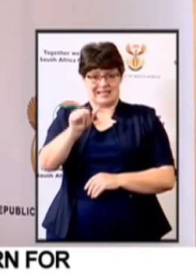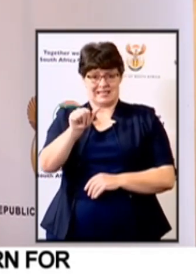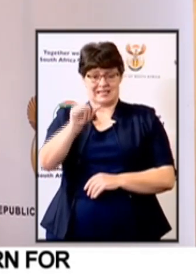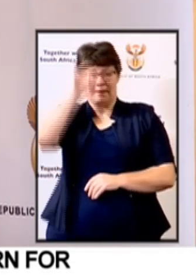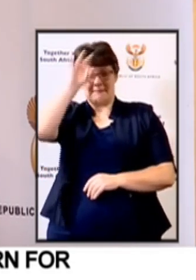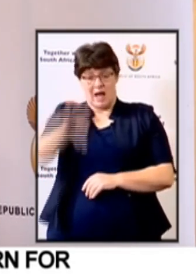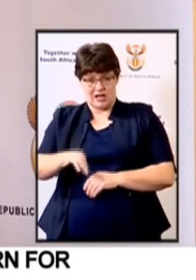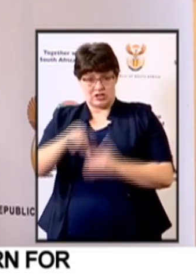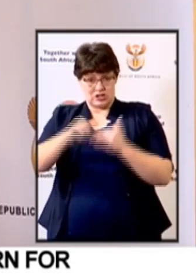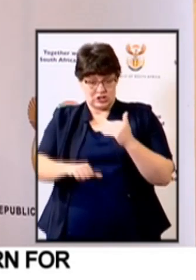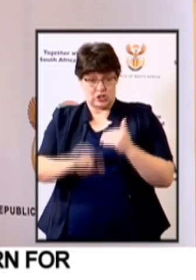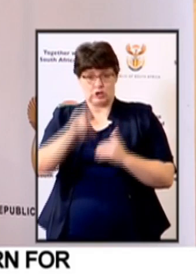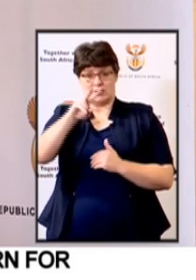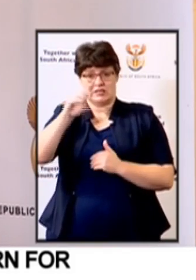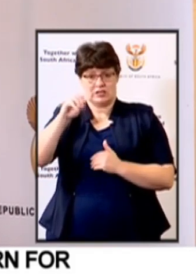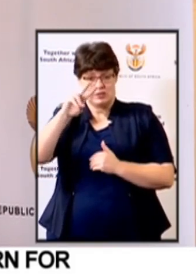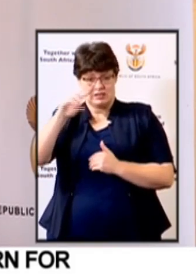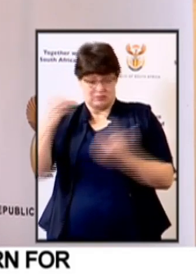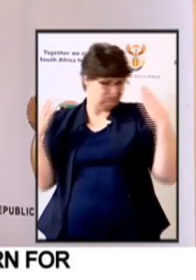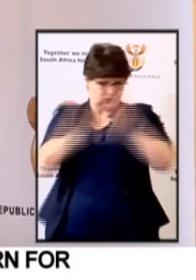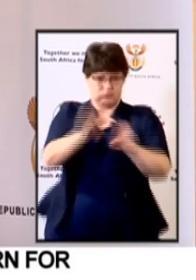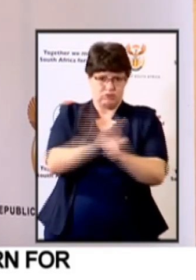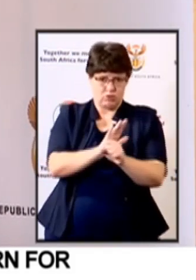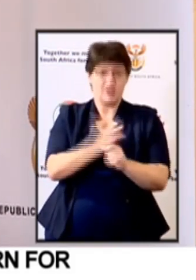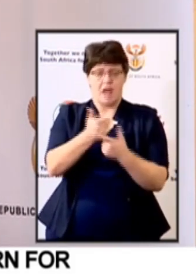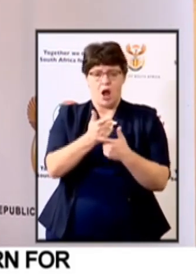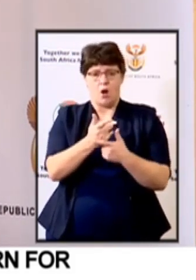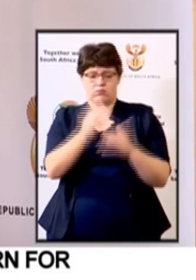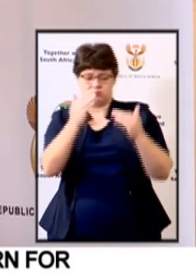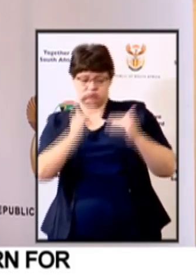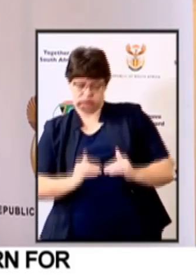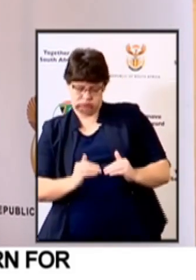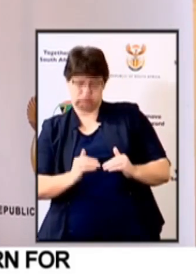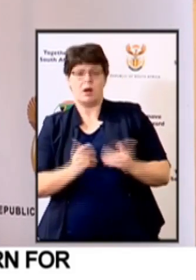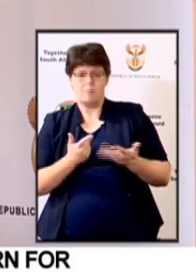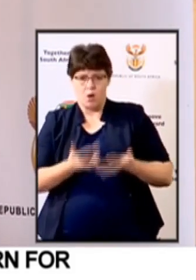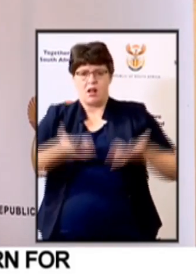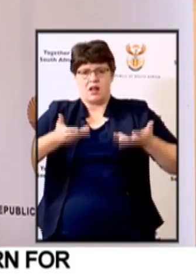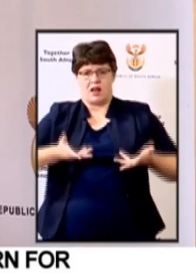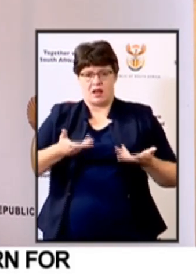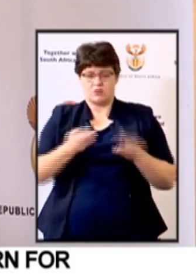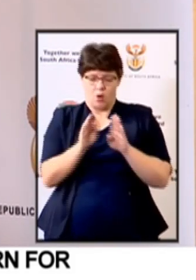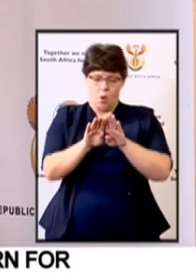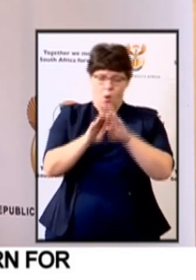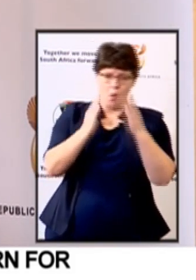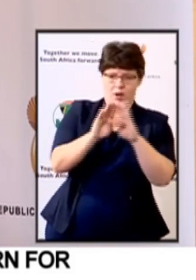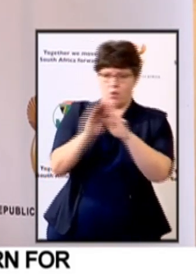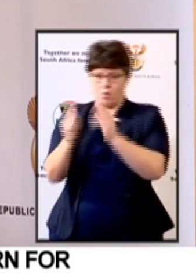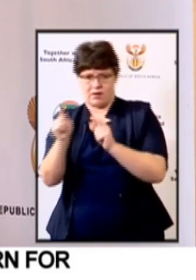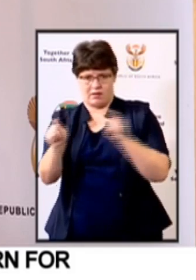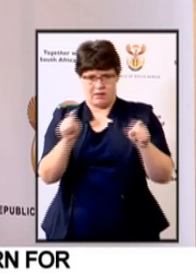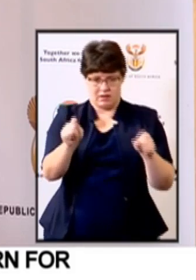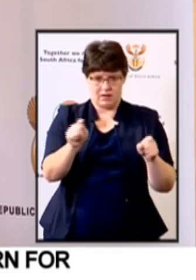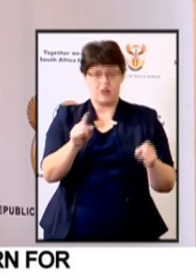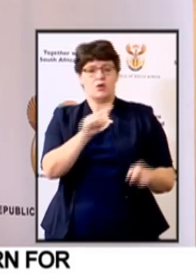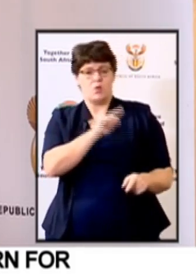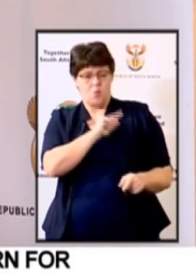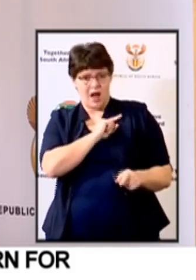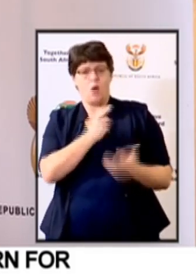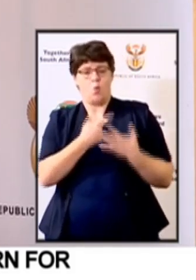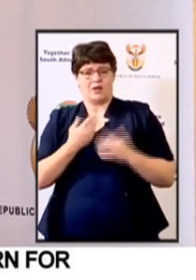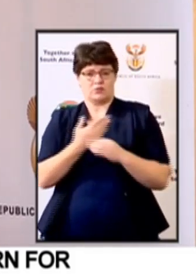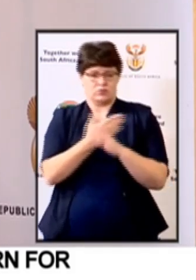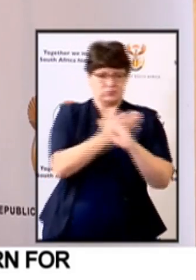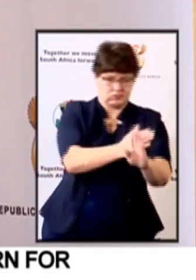of March 2020, in response to measures needed to contain the spread of COVID-19 pandemic in the